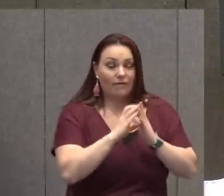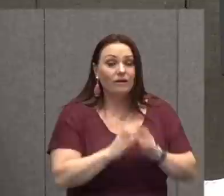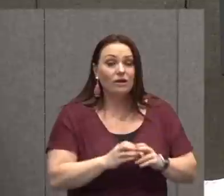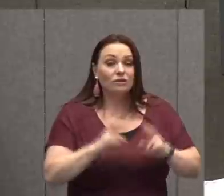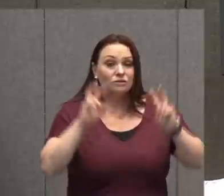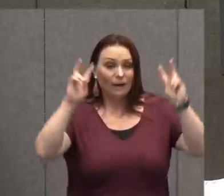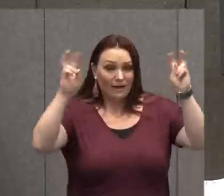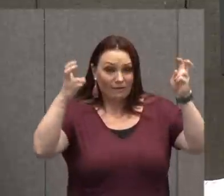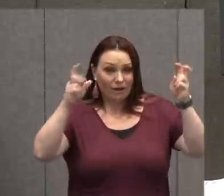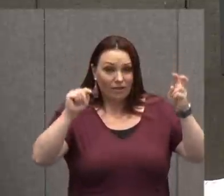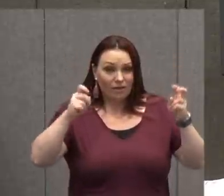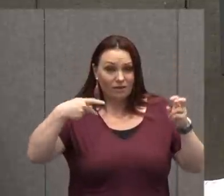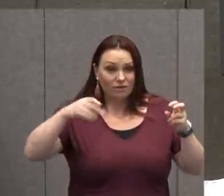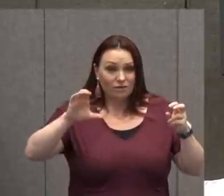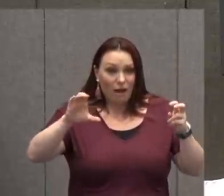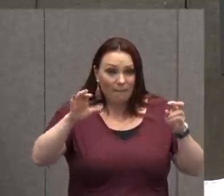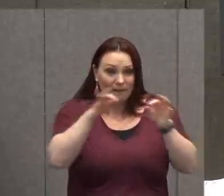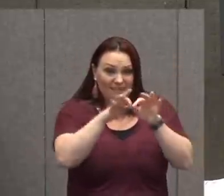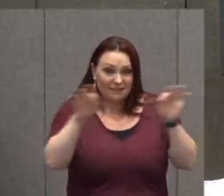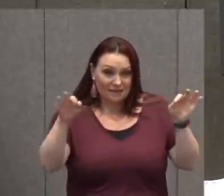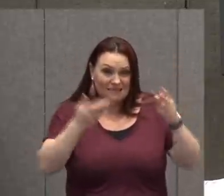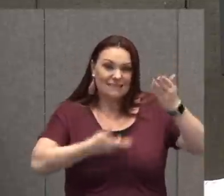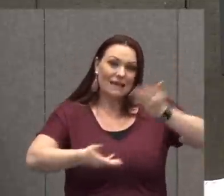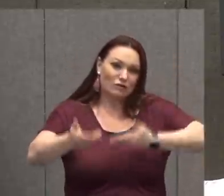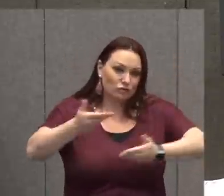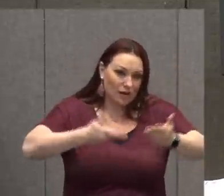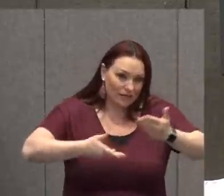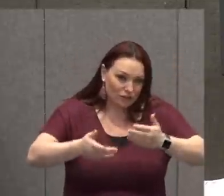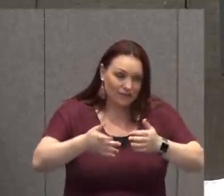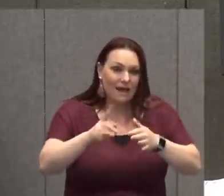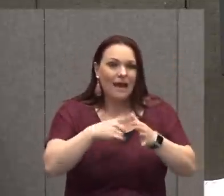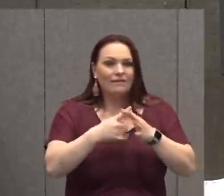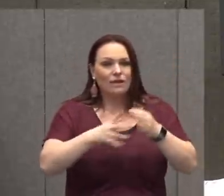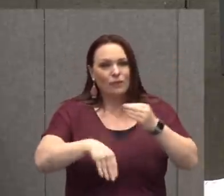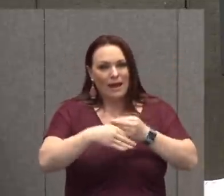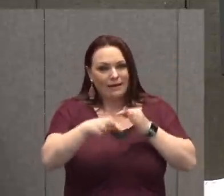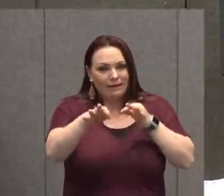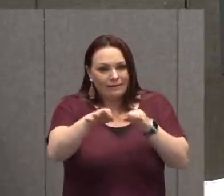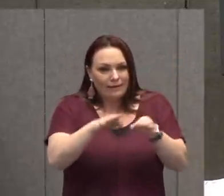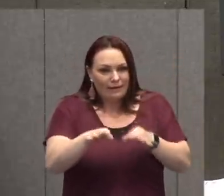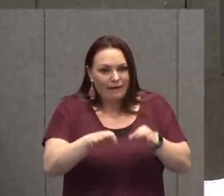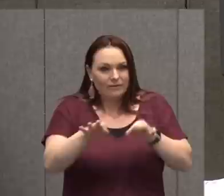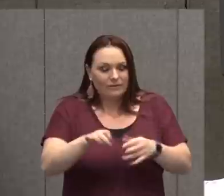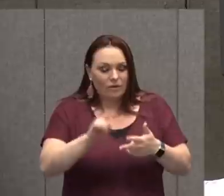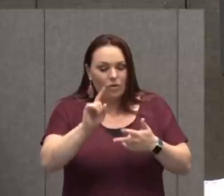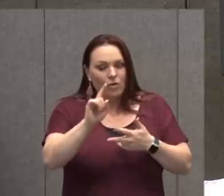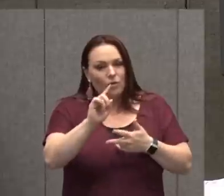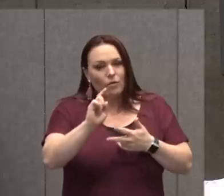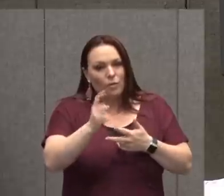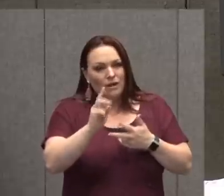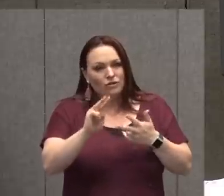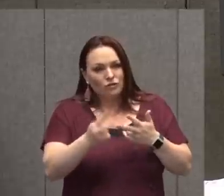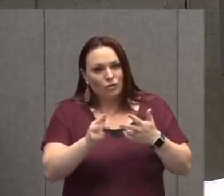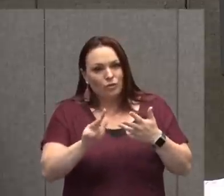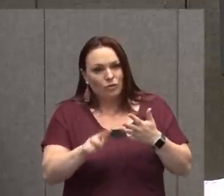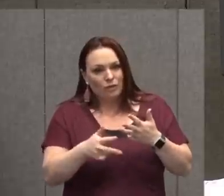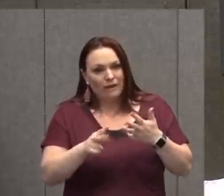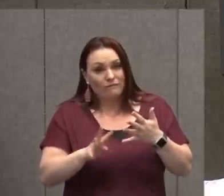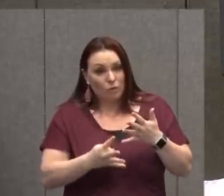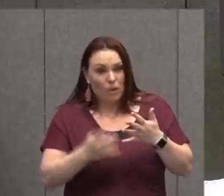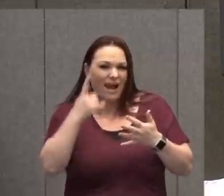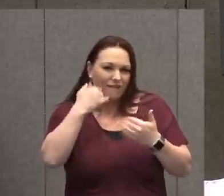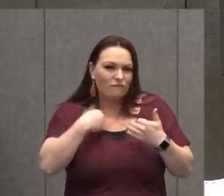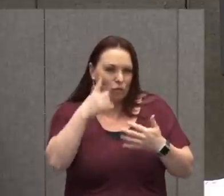our introduction. Then we have our detailed sentences. I have four of them because I picked four things to talk